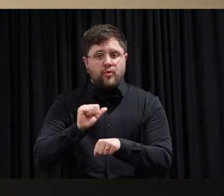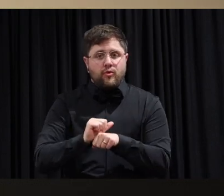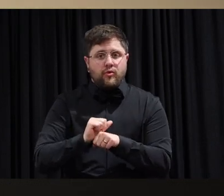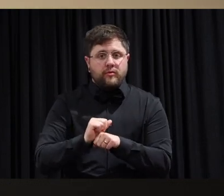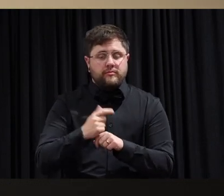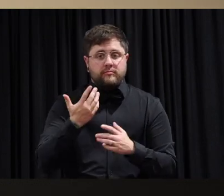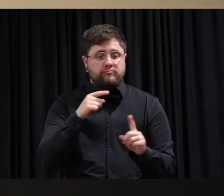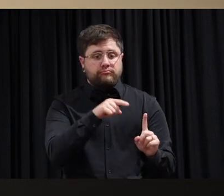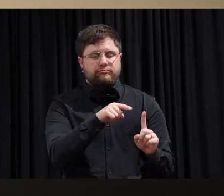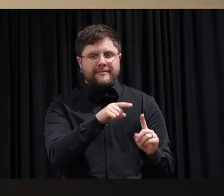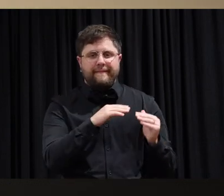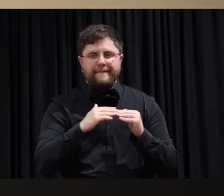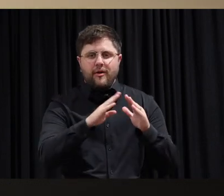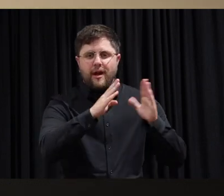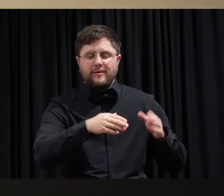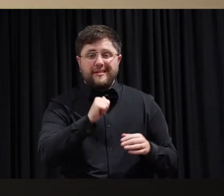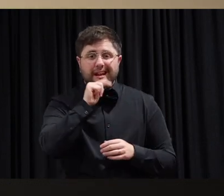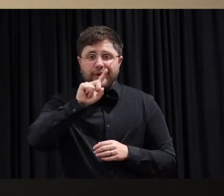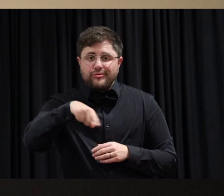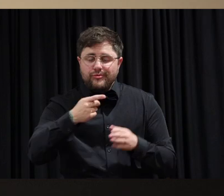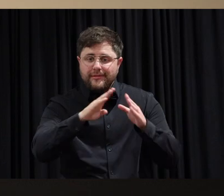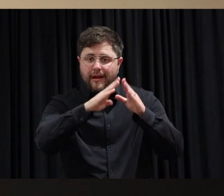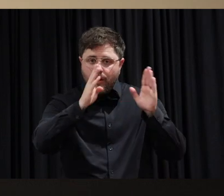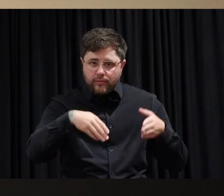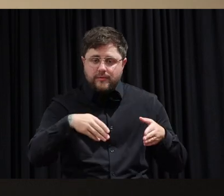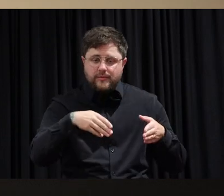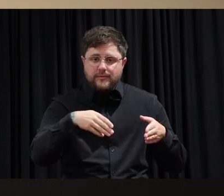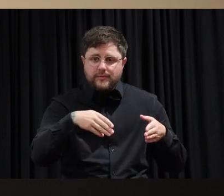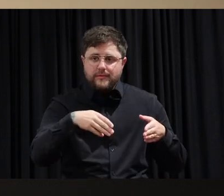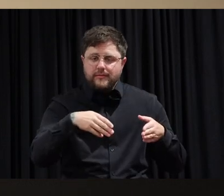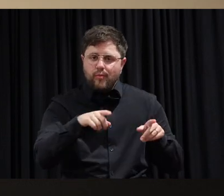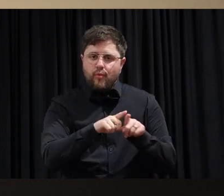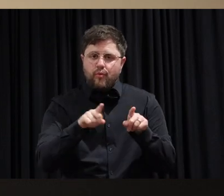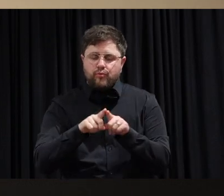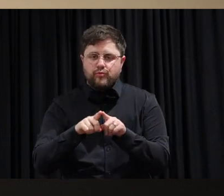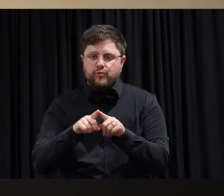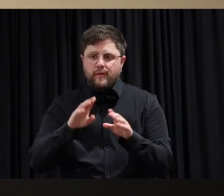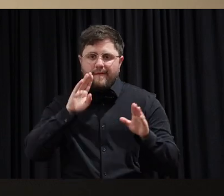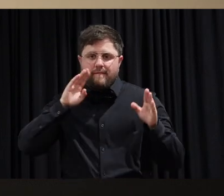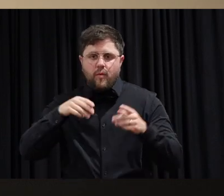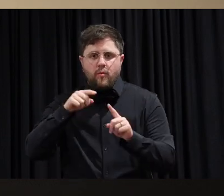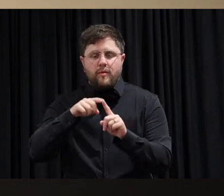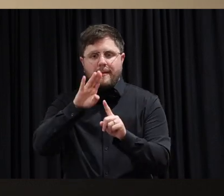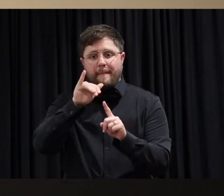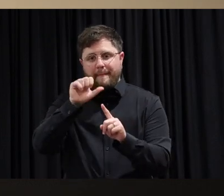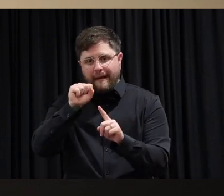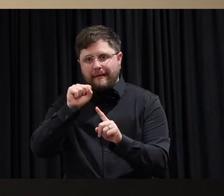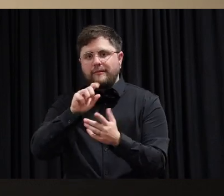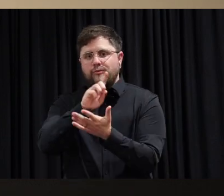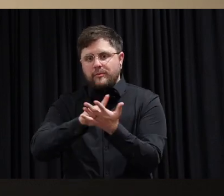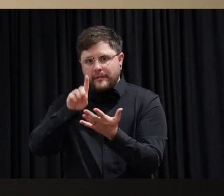fair housing, not just housing. We are focused on bias,